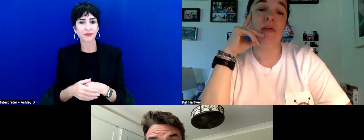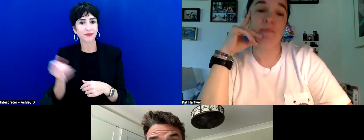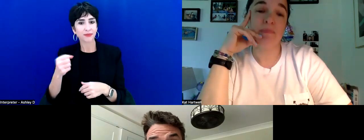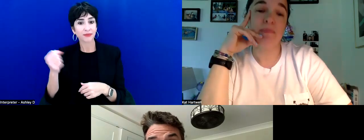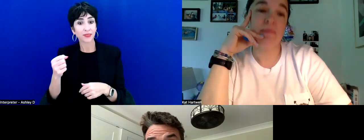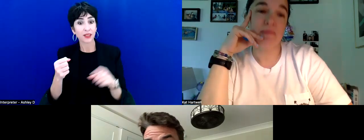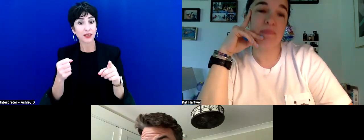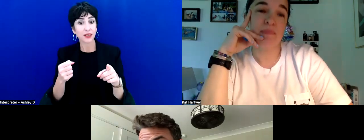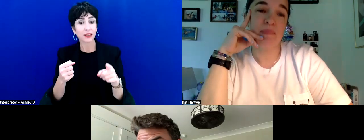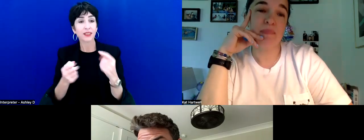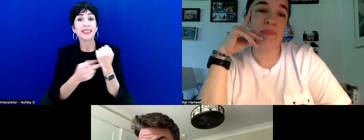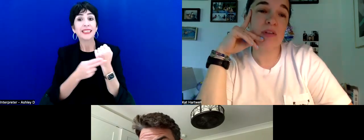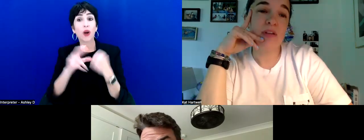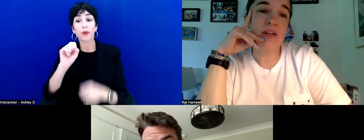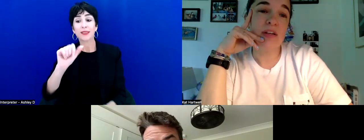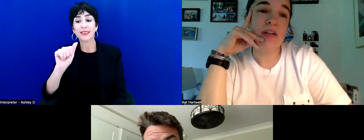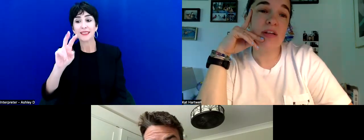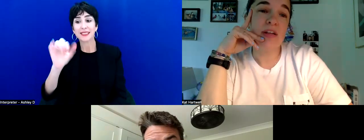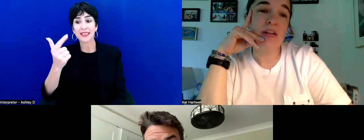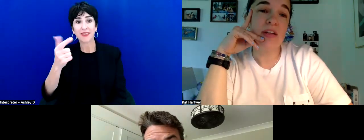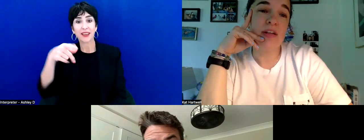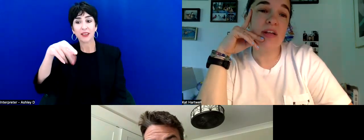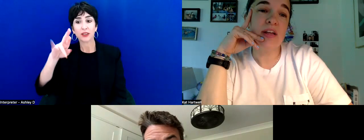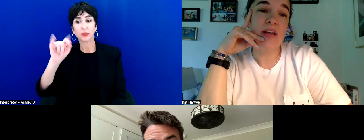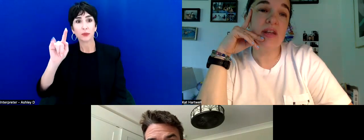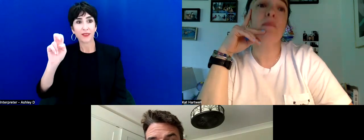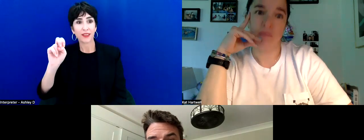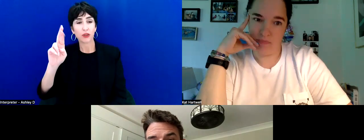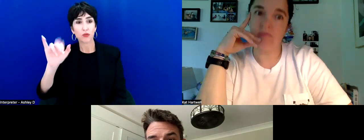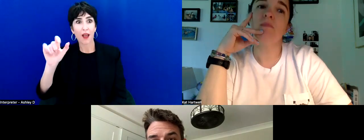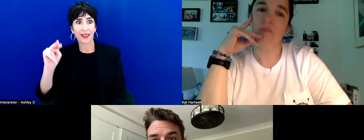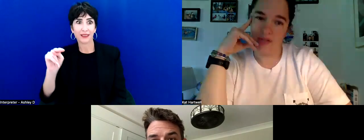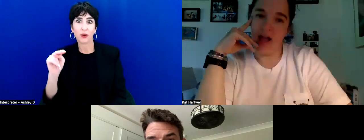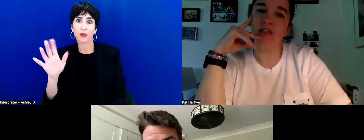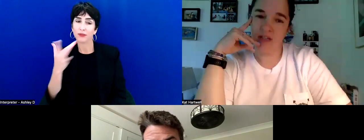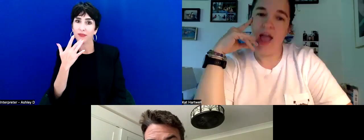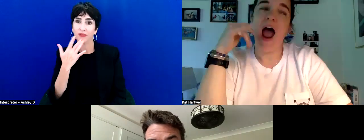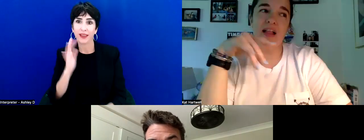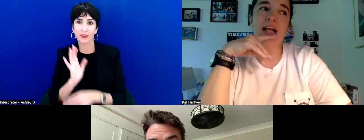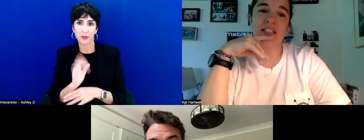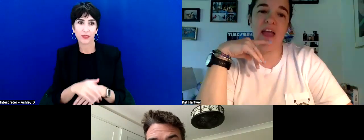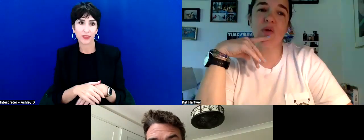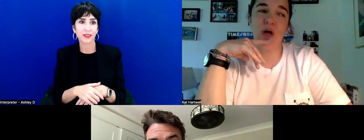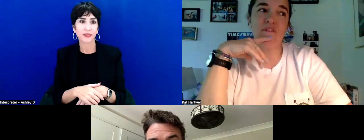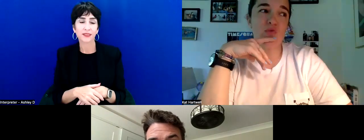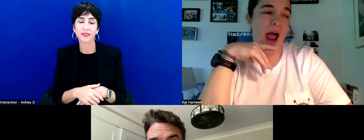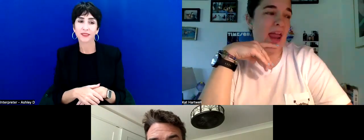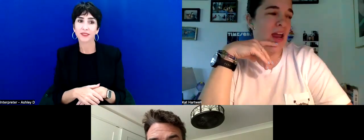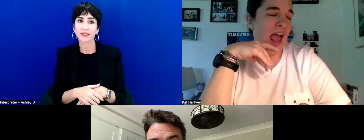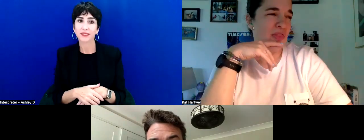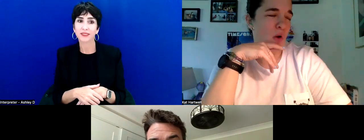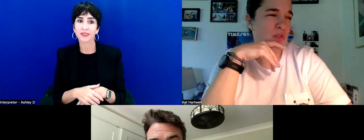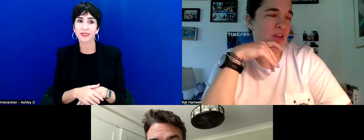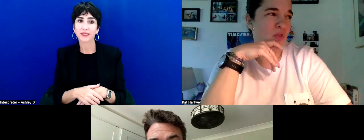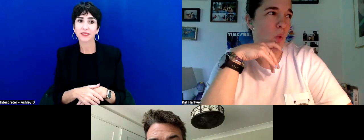mean, Saving Private Ryan is probably one of my favorite movies. Yeah, I like Saving Private